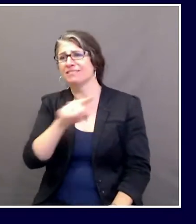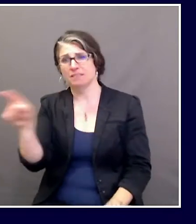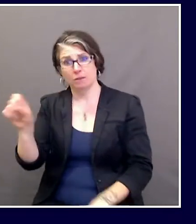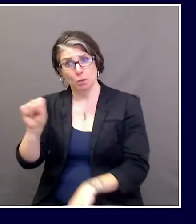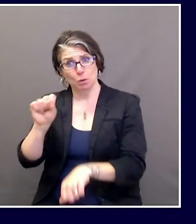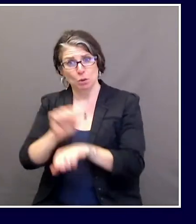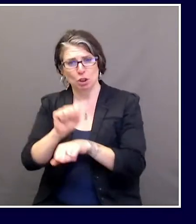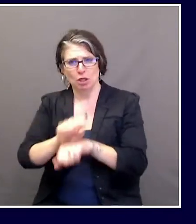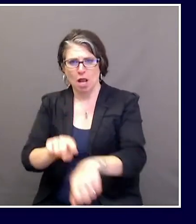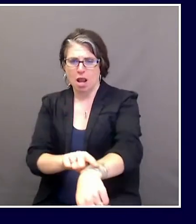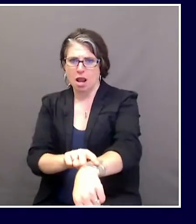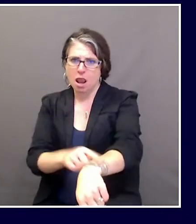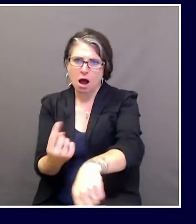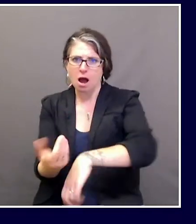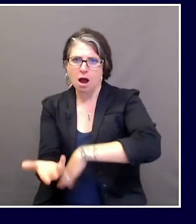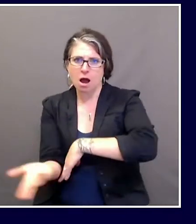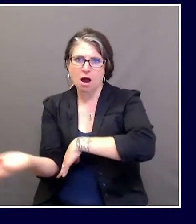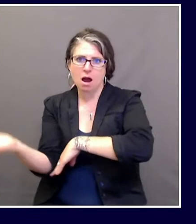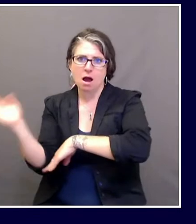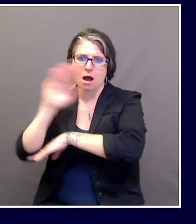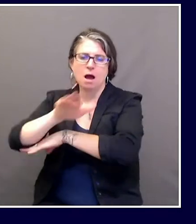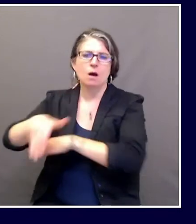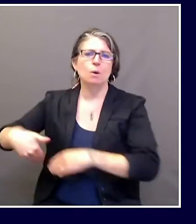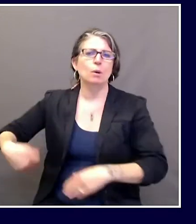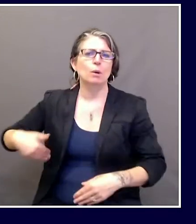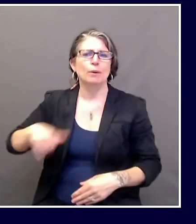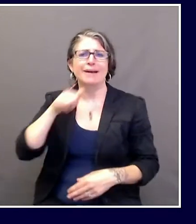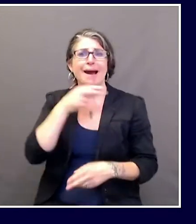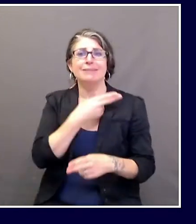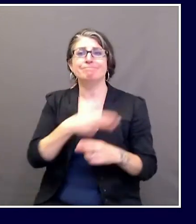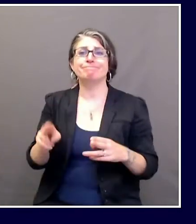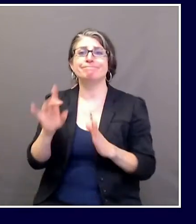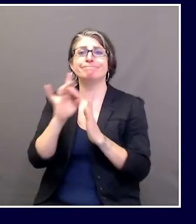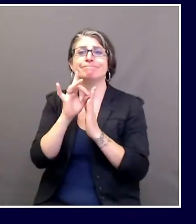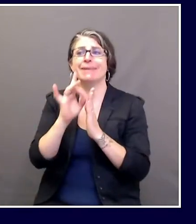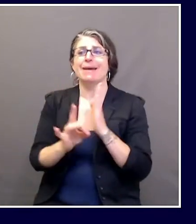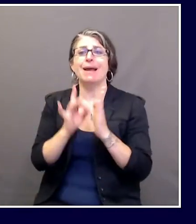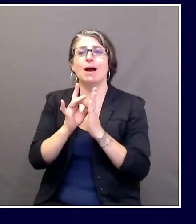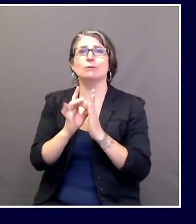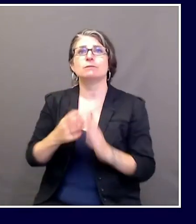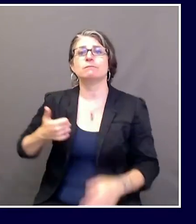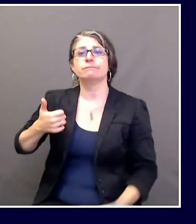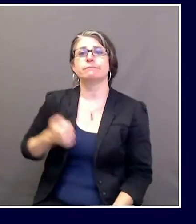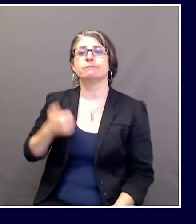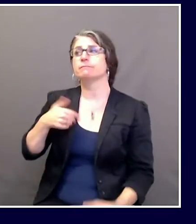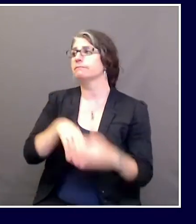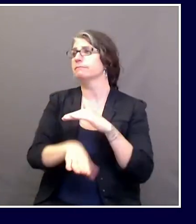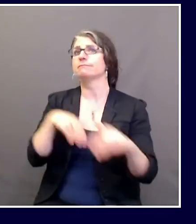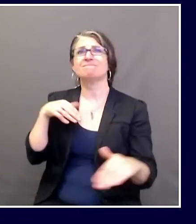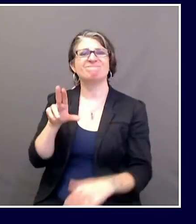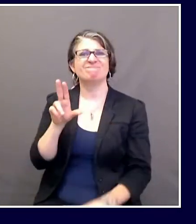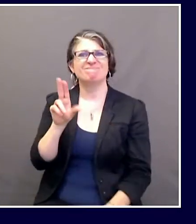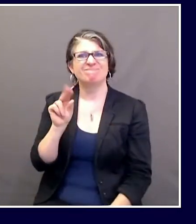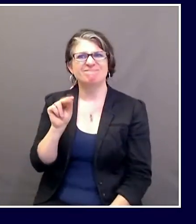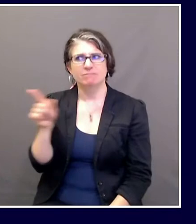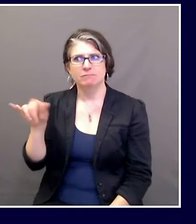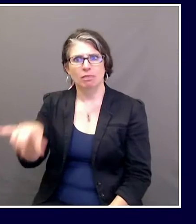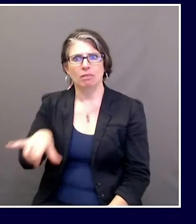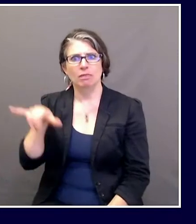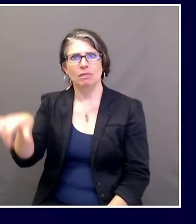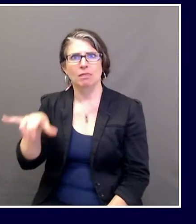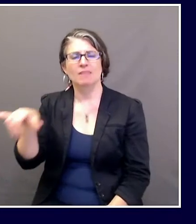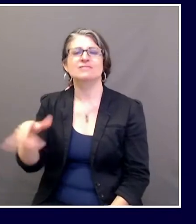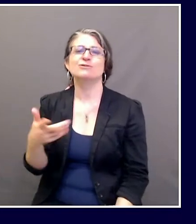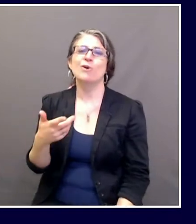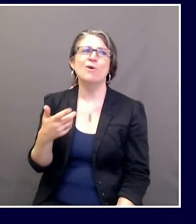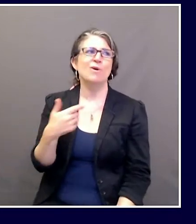convenient place where they can go get vaccinated. So we're looking at working and making sure that those such industries in and around Portland